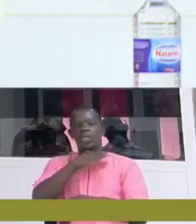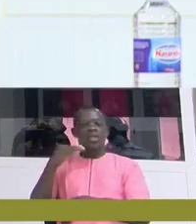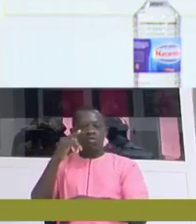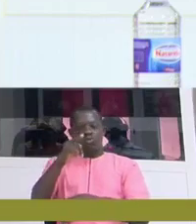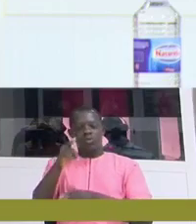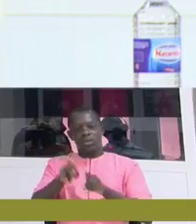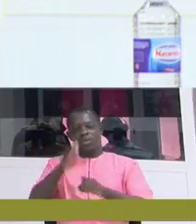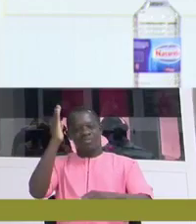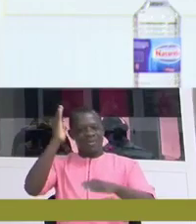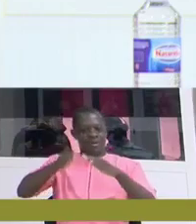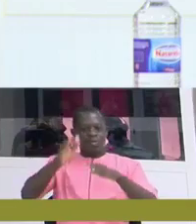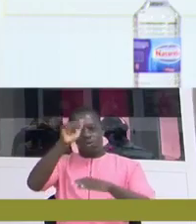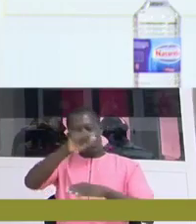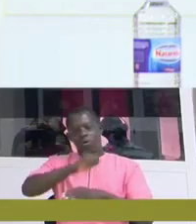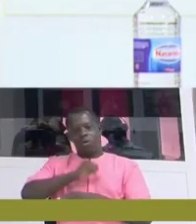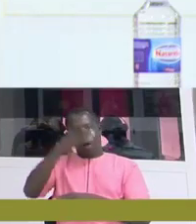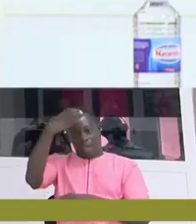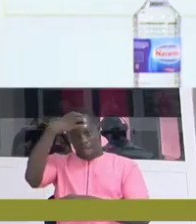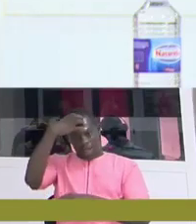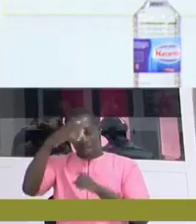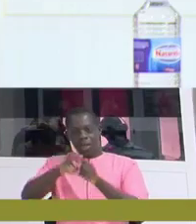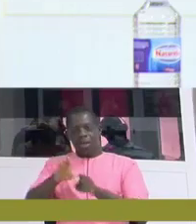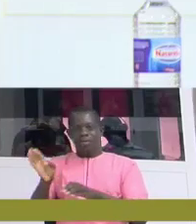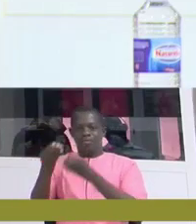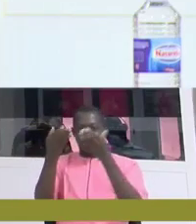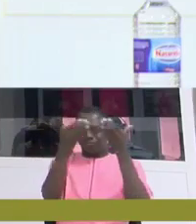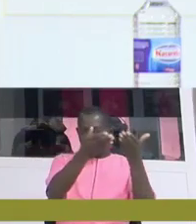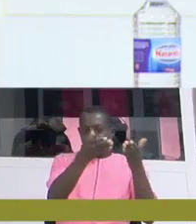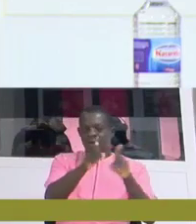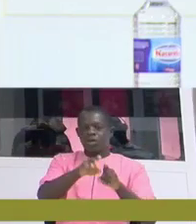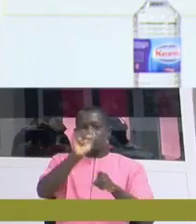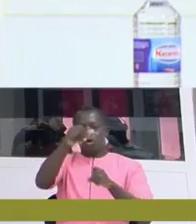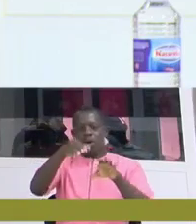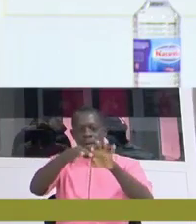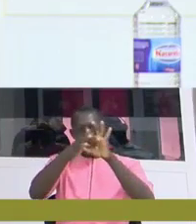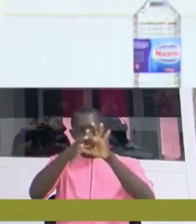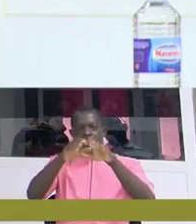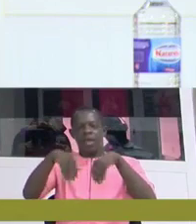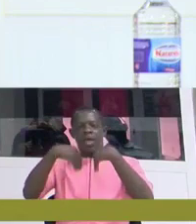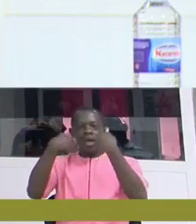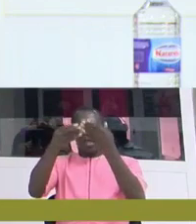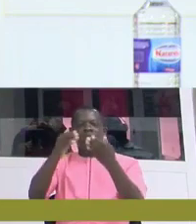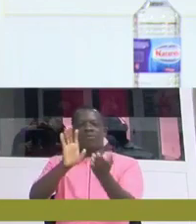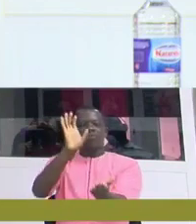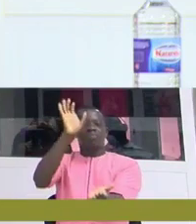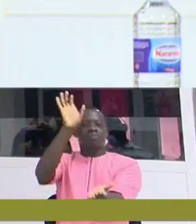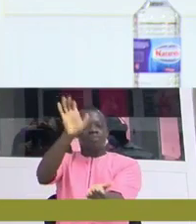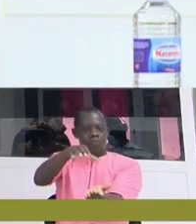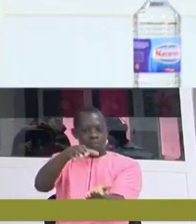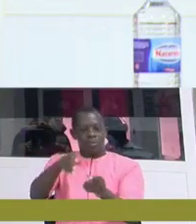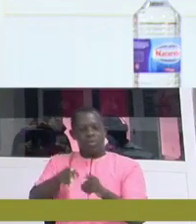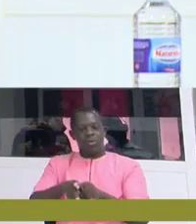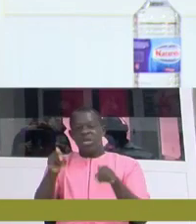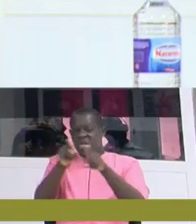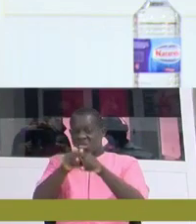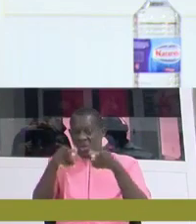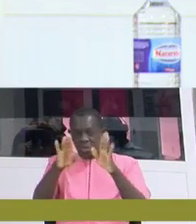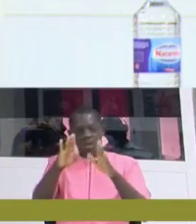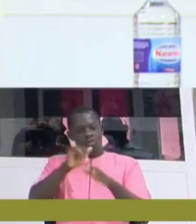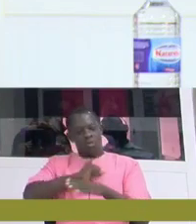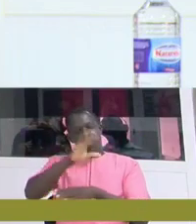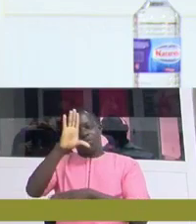chop off your head. Ngasamba konoto. And take it inside. Nge subodi bambol. And give your meat to the crocodiles. And